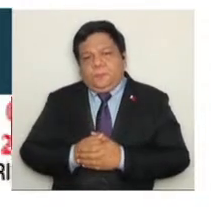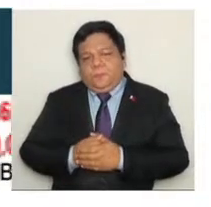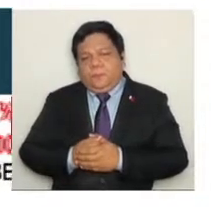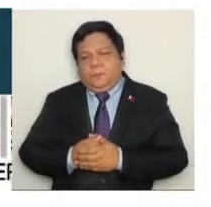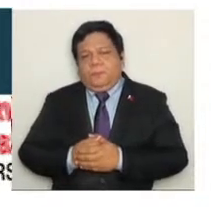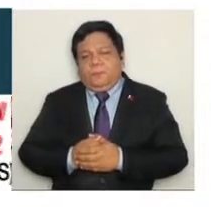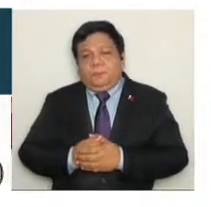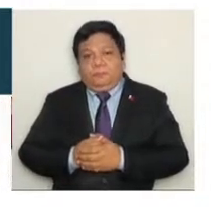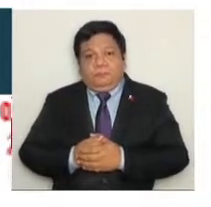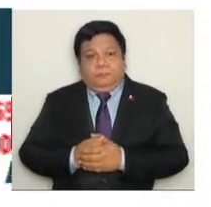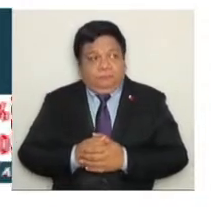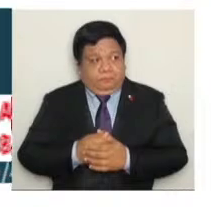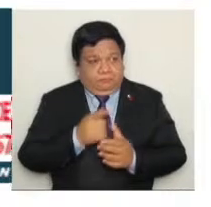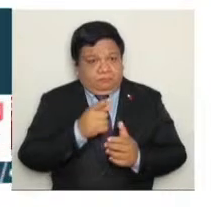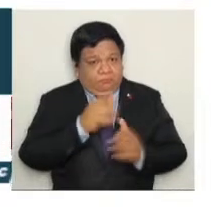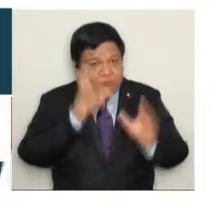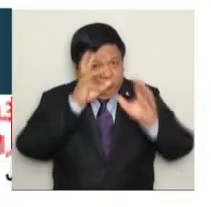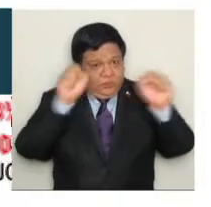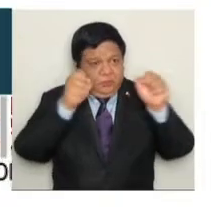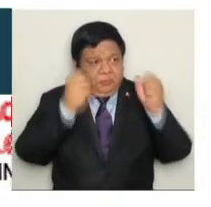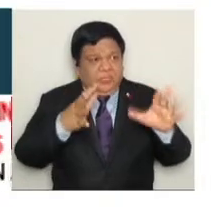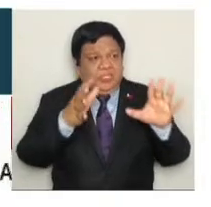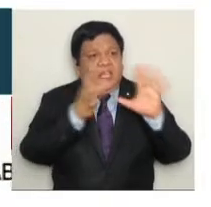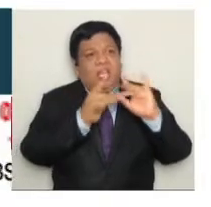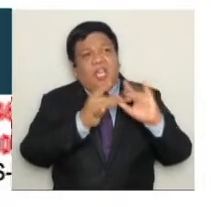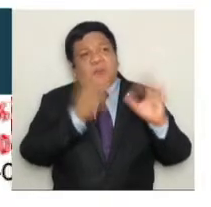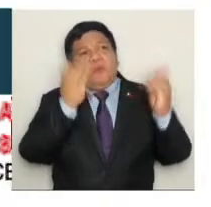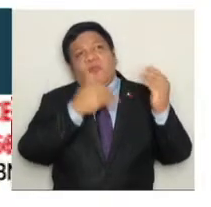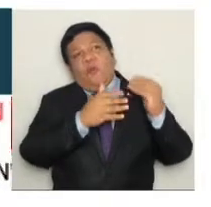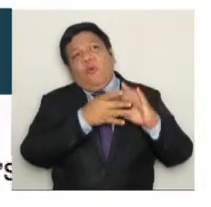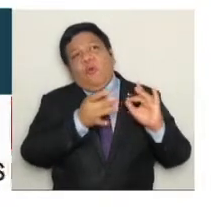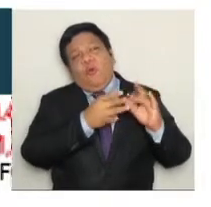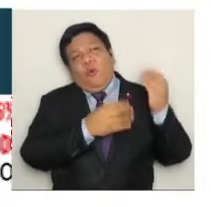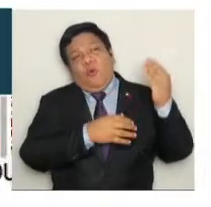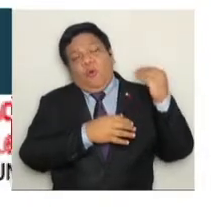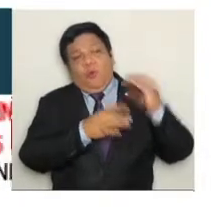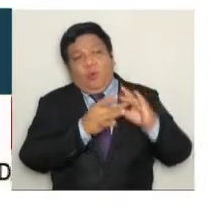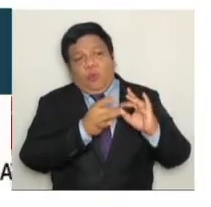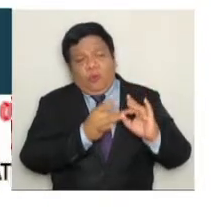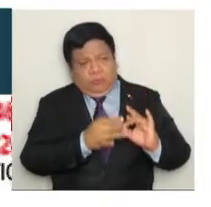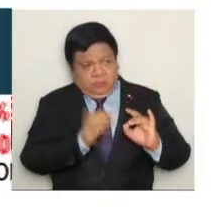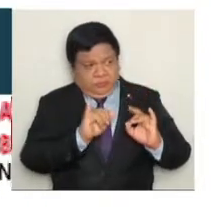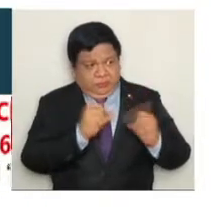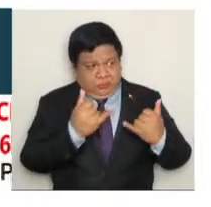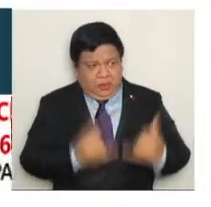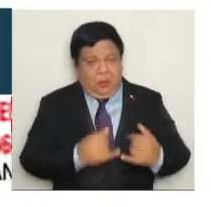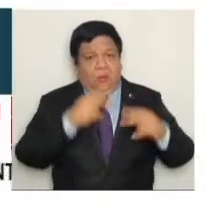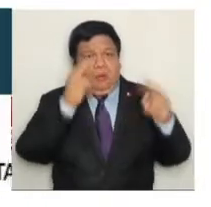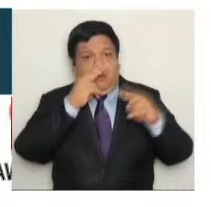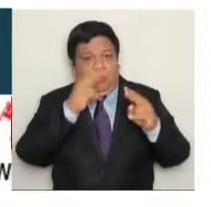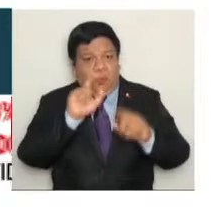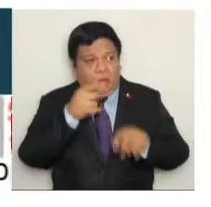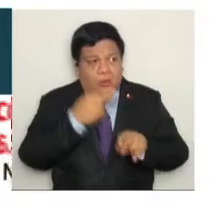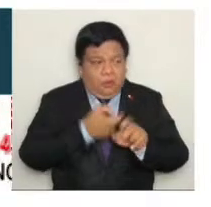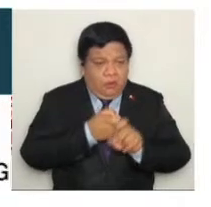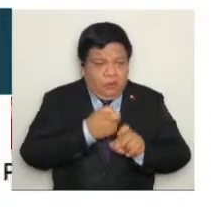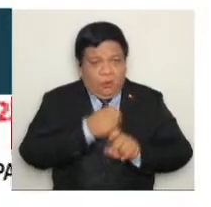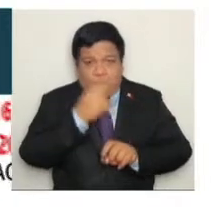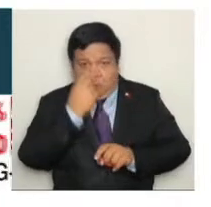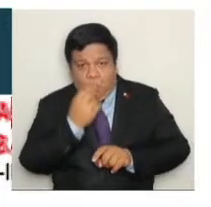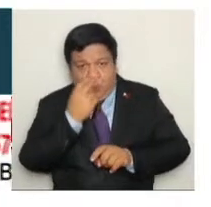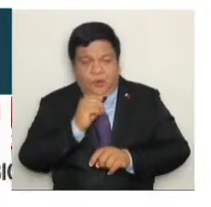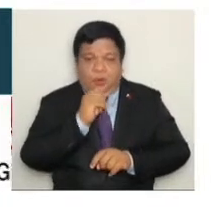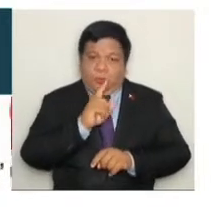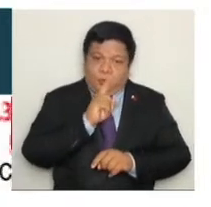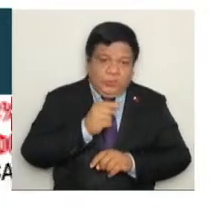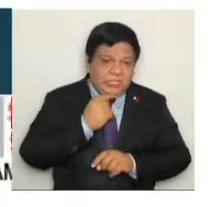The president has said so many things in the past. Is this going to be one of those when he said it was just a joke? He wasn't really, you know, serious about